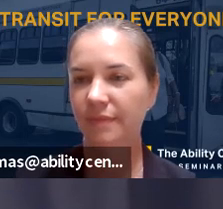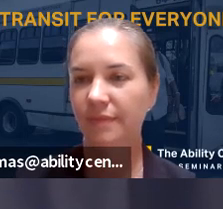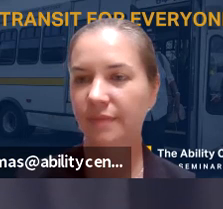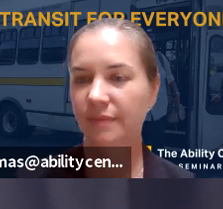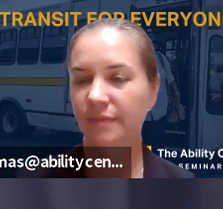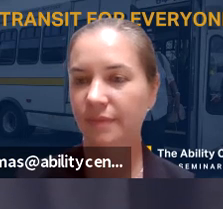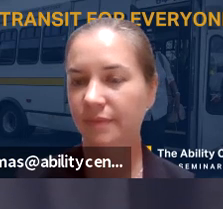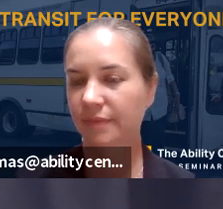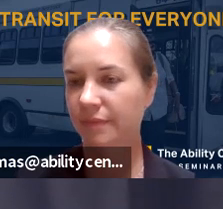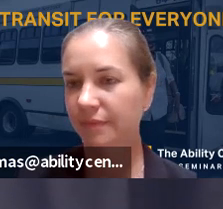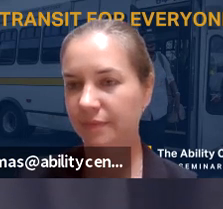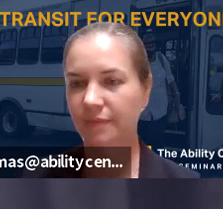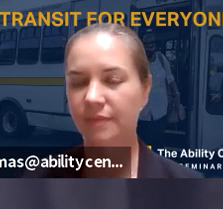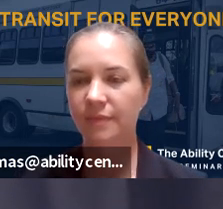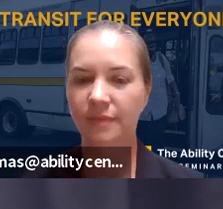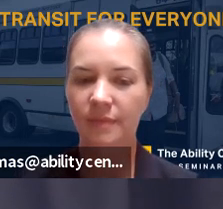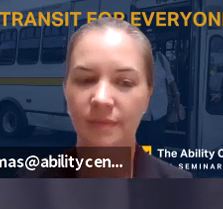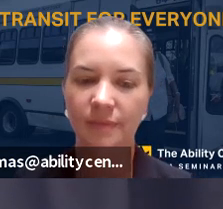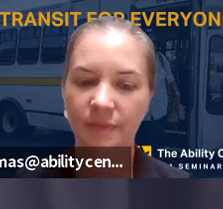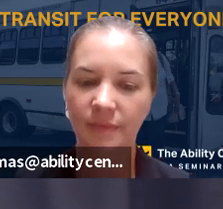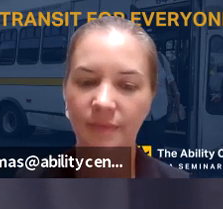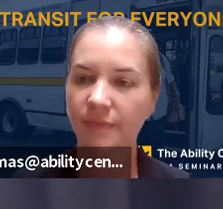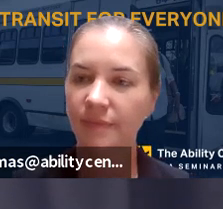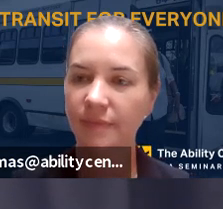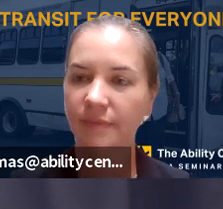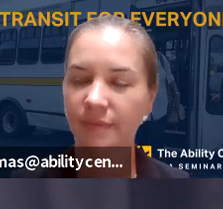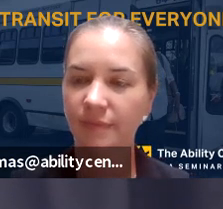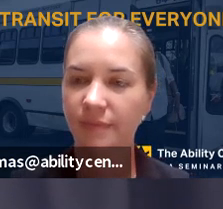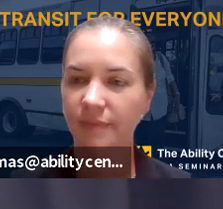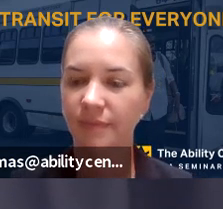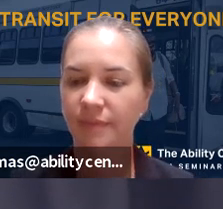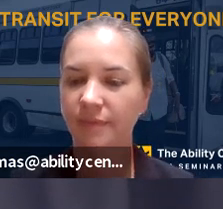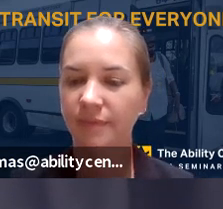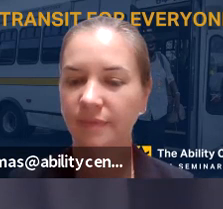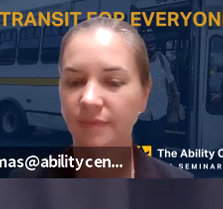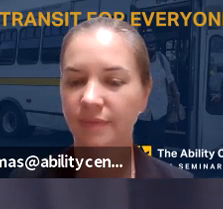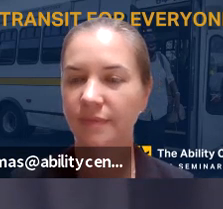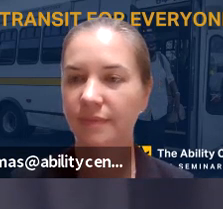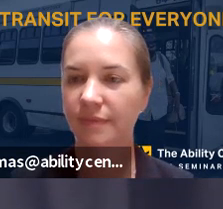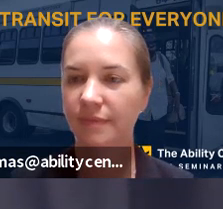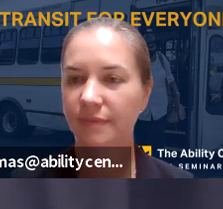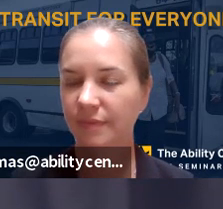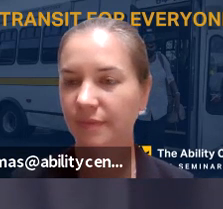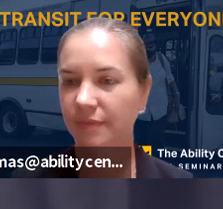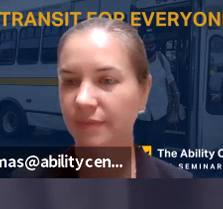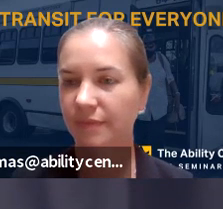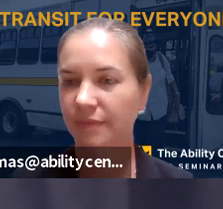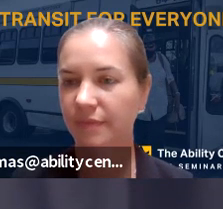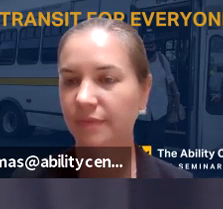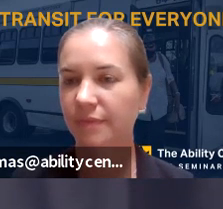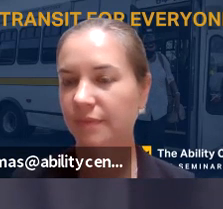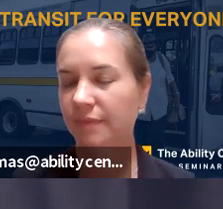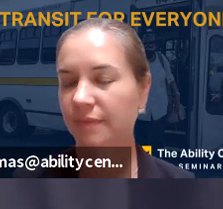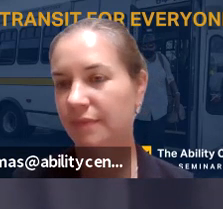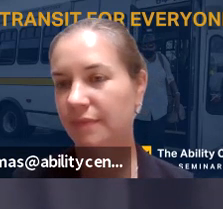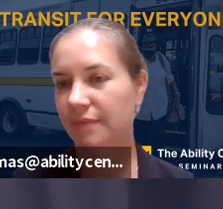getting people where they want to go, when they want to go, as cheap as possible, as quick as possible, with all the resources and transportation